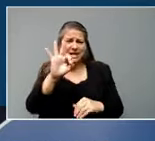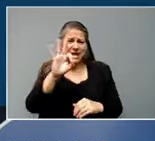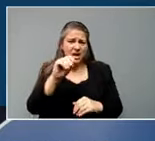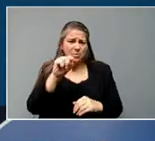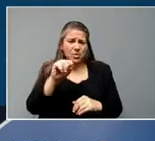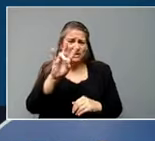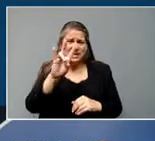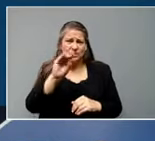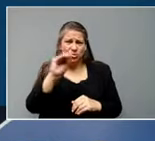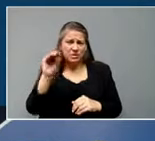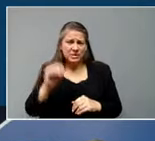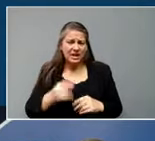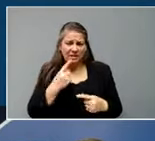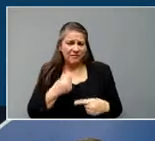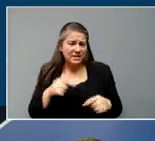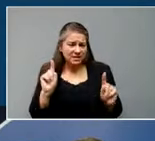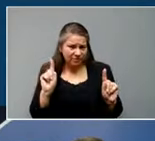effective.